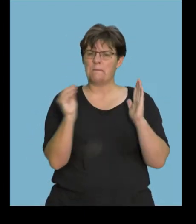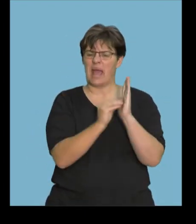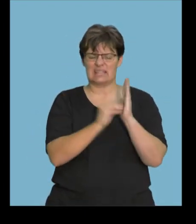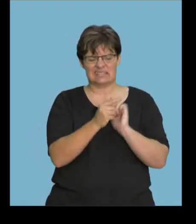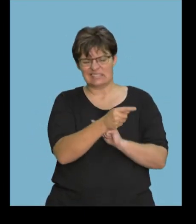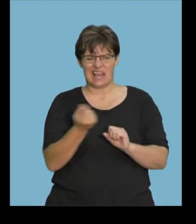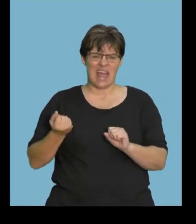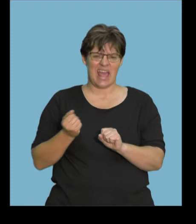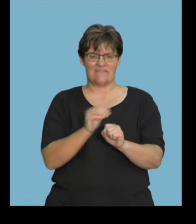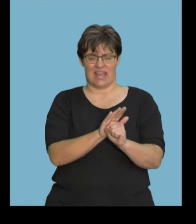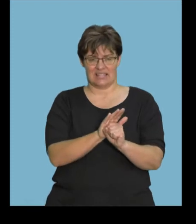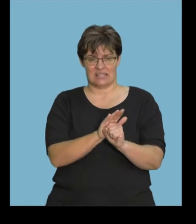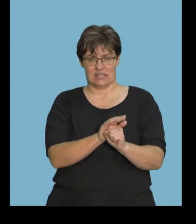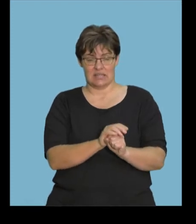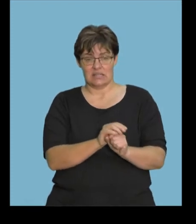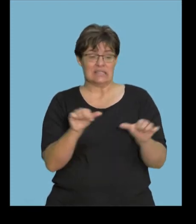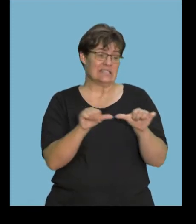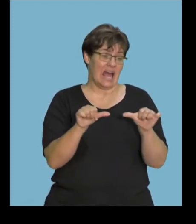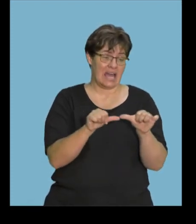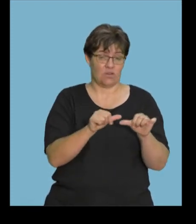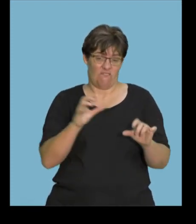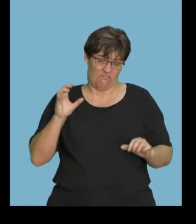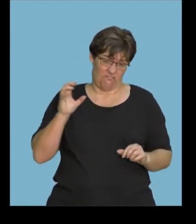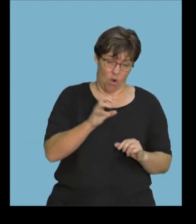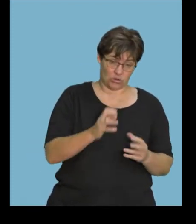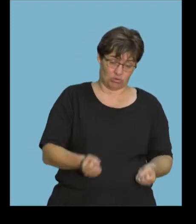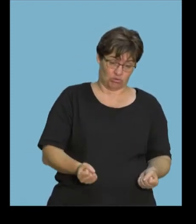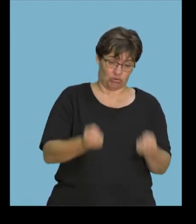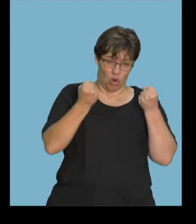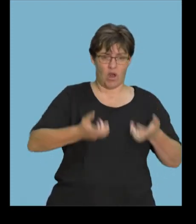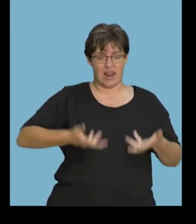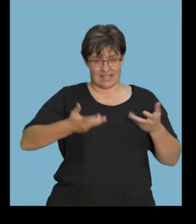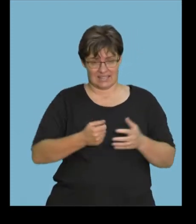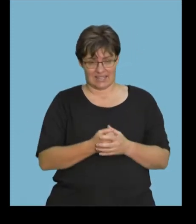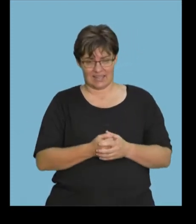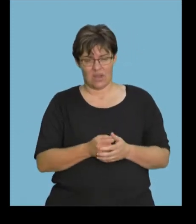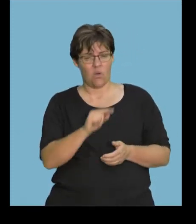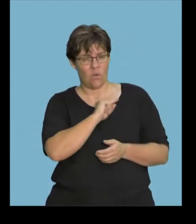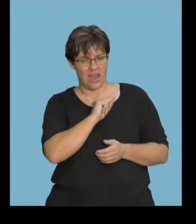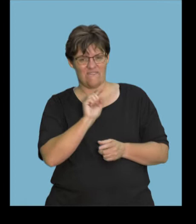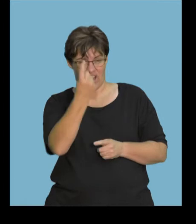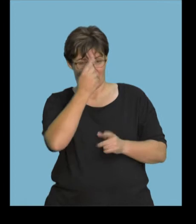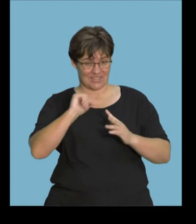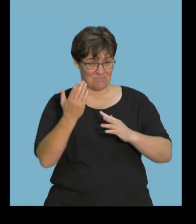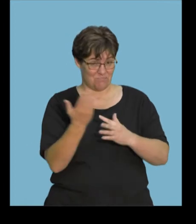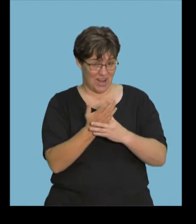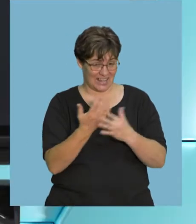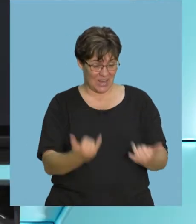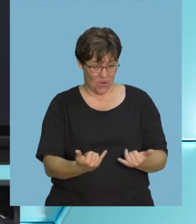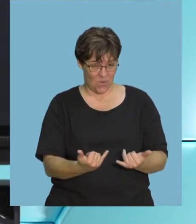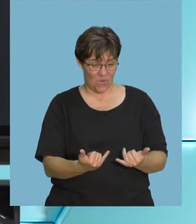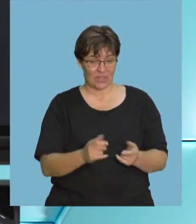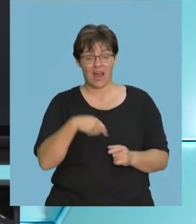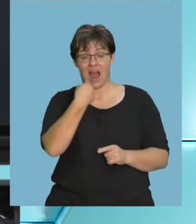is it that about the magnet that affects the magnitude or the size of the force. So because of time constraints, we'll take a